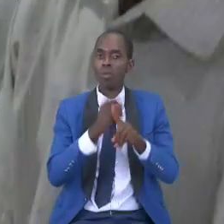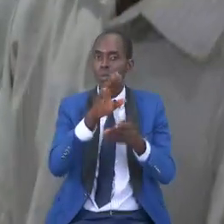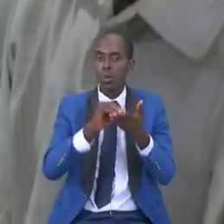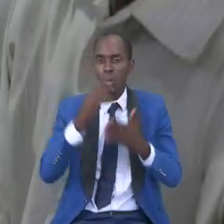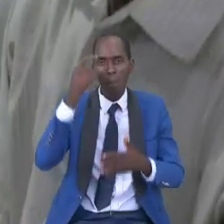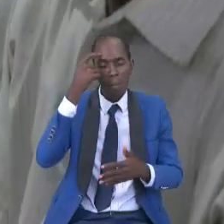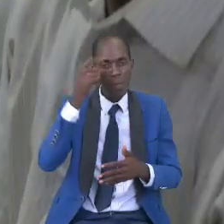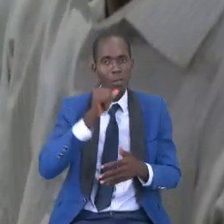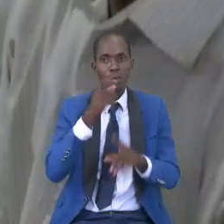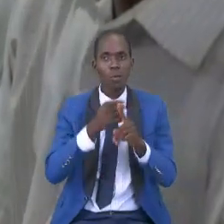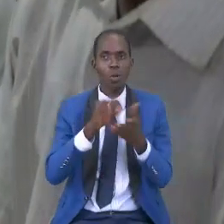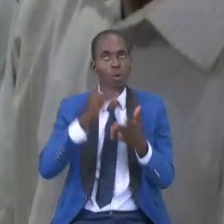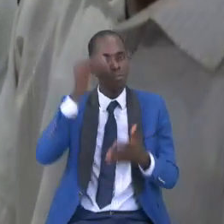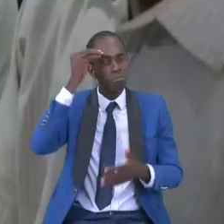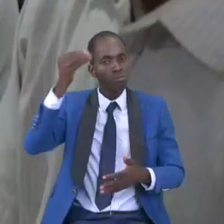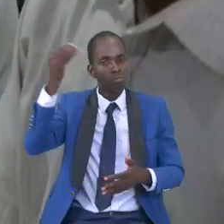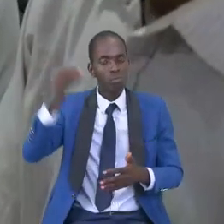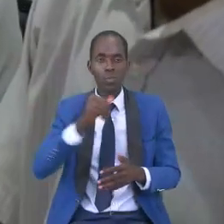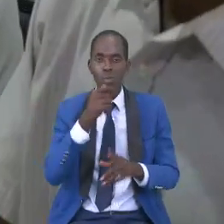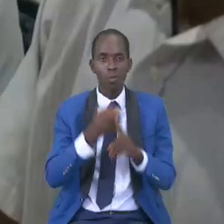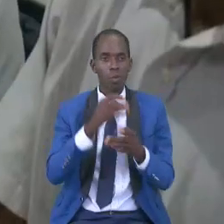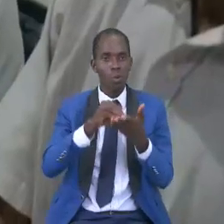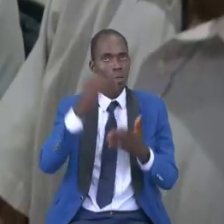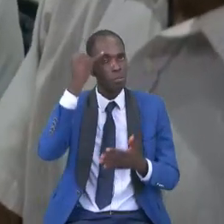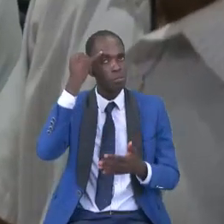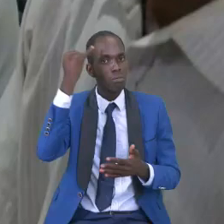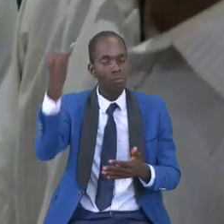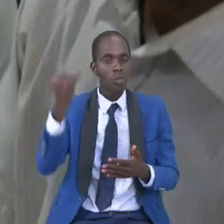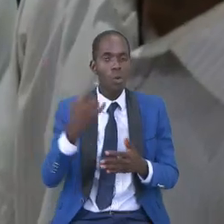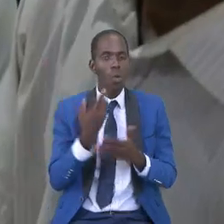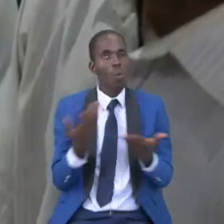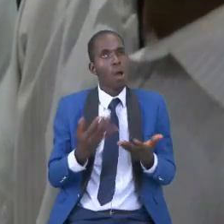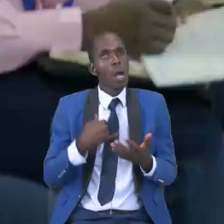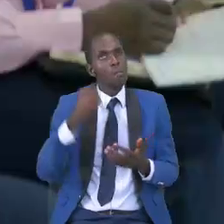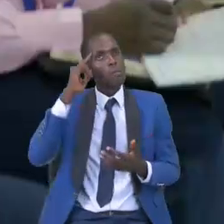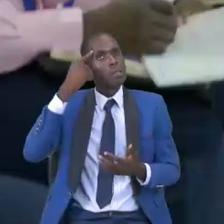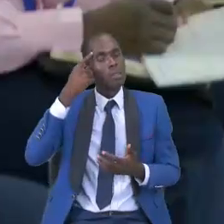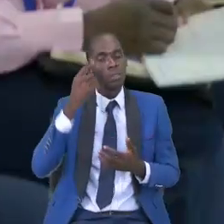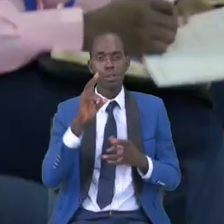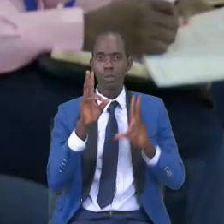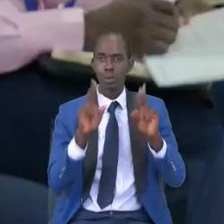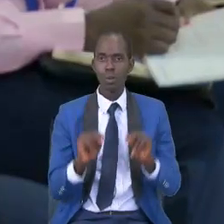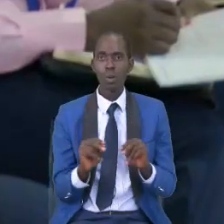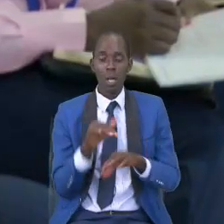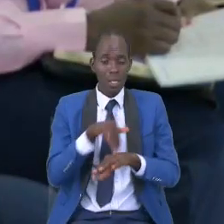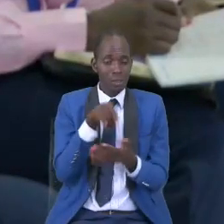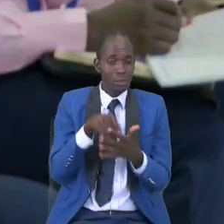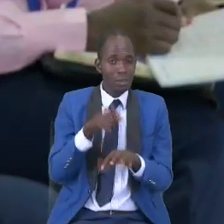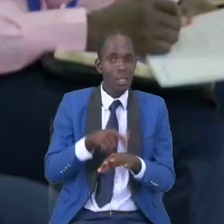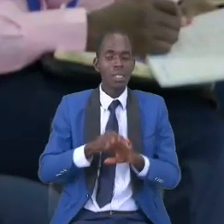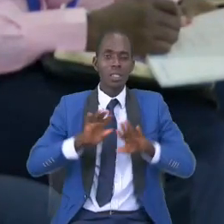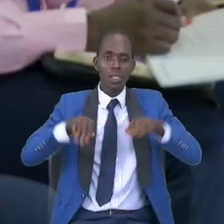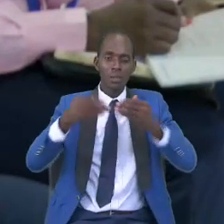your ideas, not from what I think I should tell them in this peculiar time. Give them the